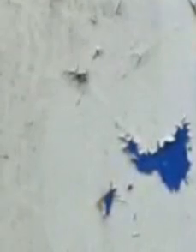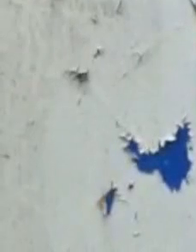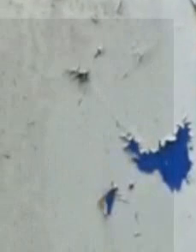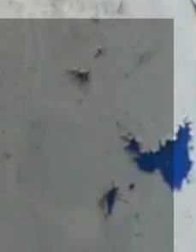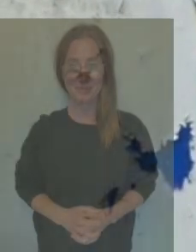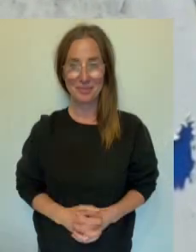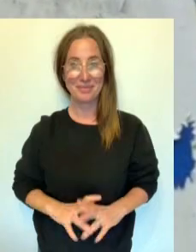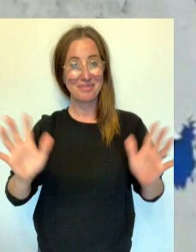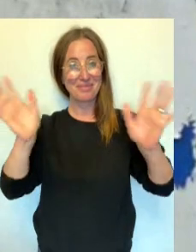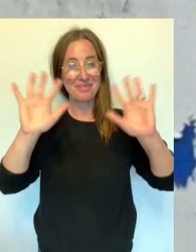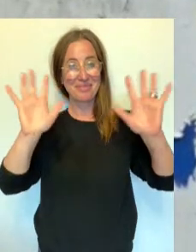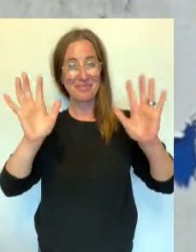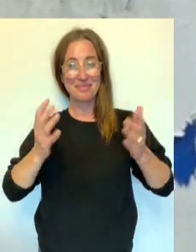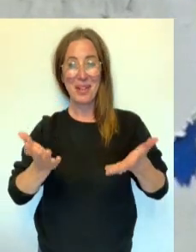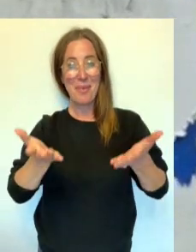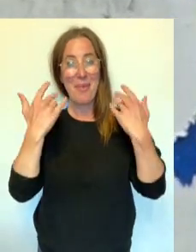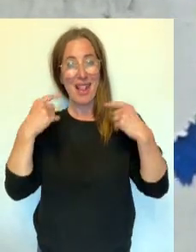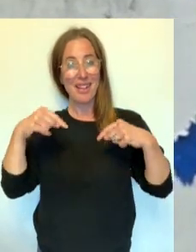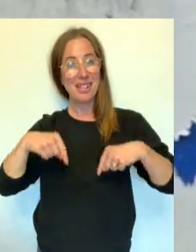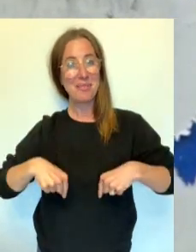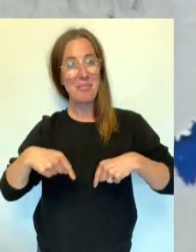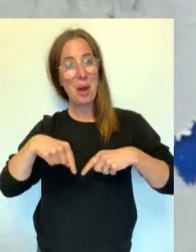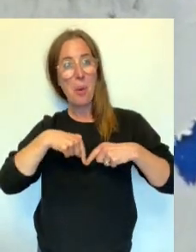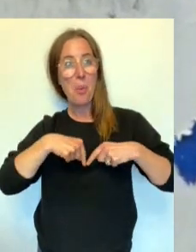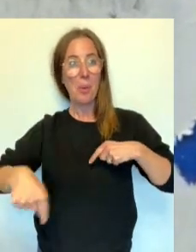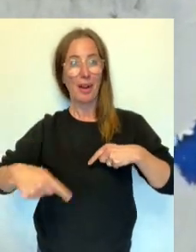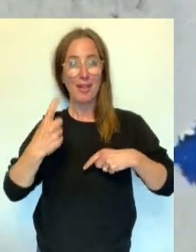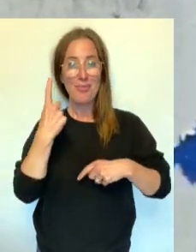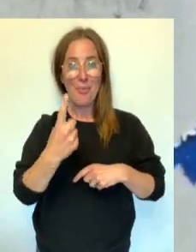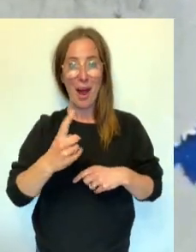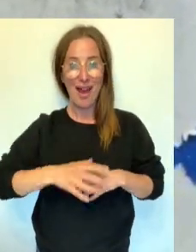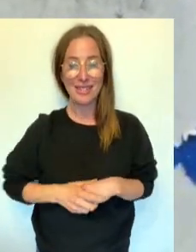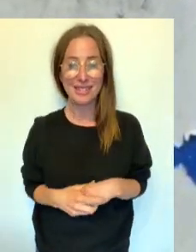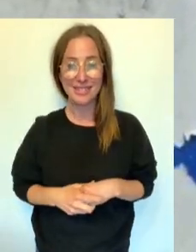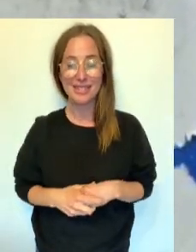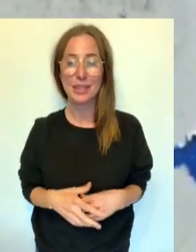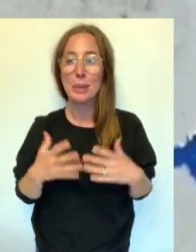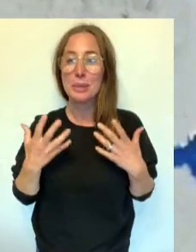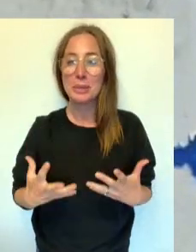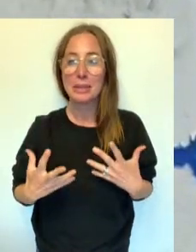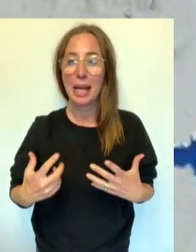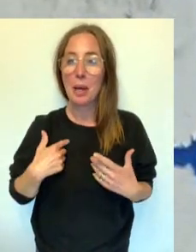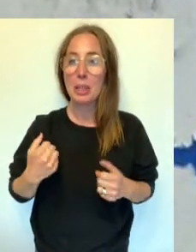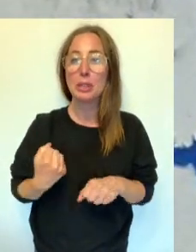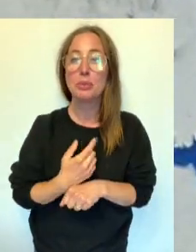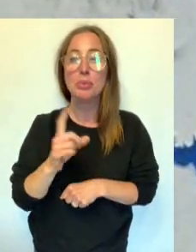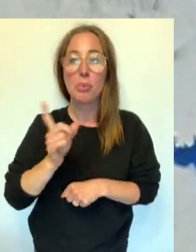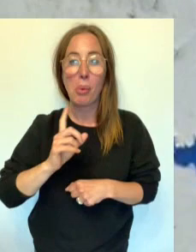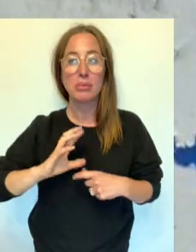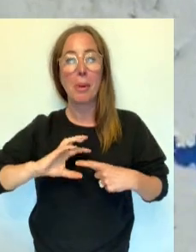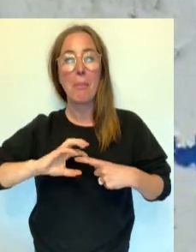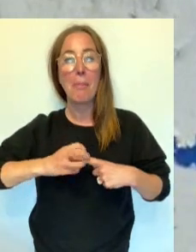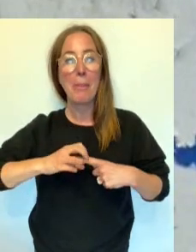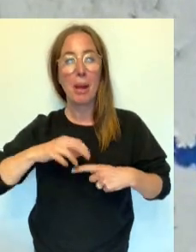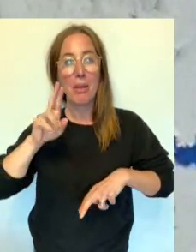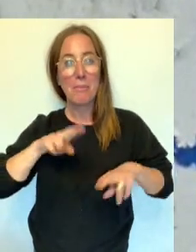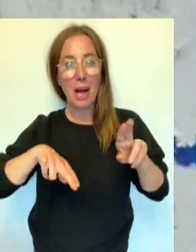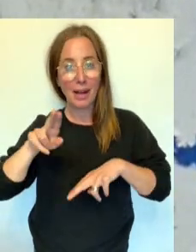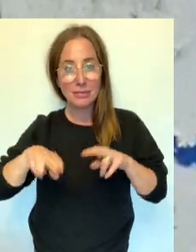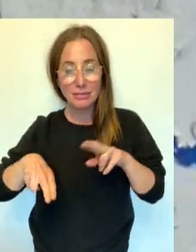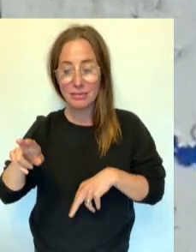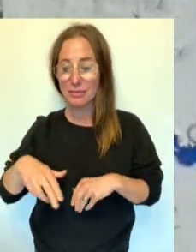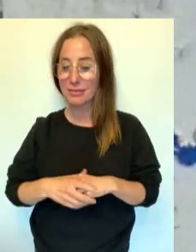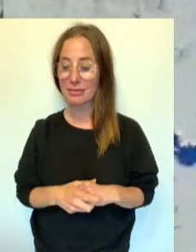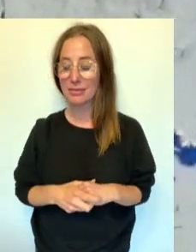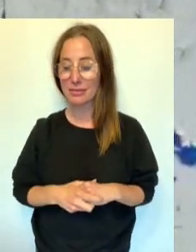Hi everyone, welcome to week one. Today we are doing pebble painting, and as